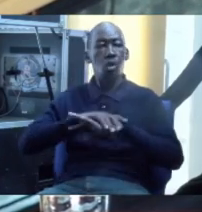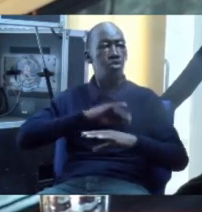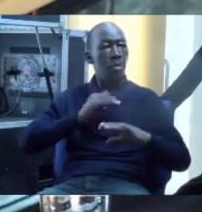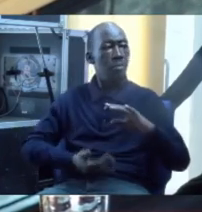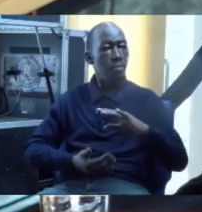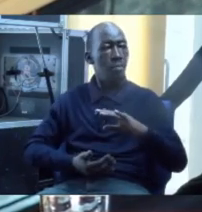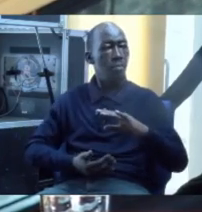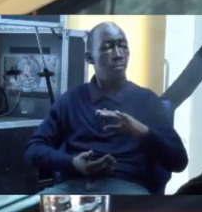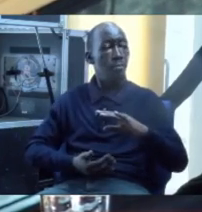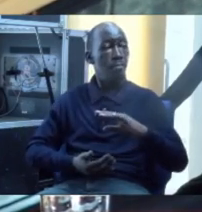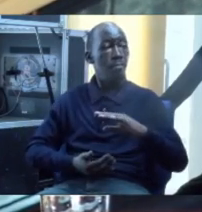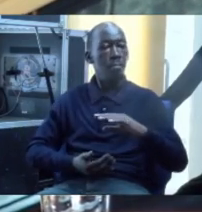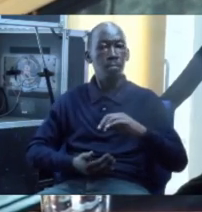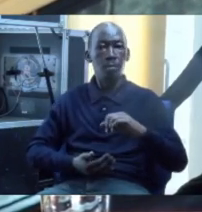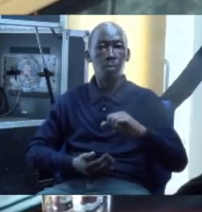conceive.